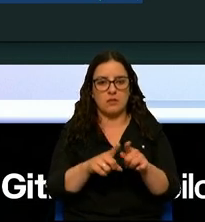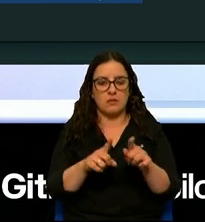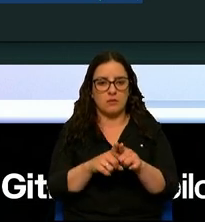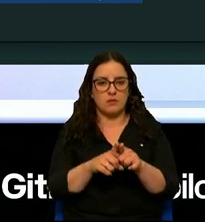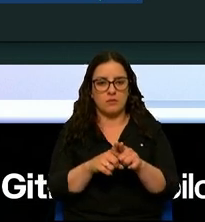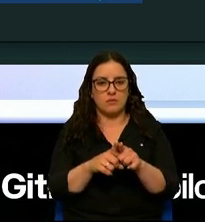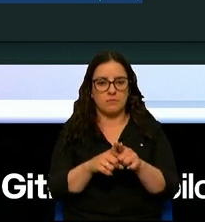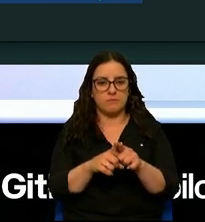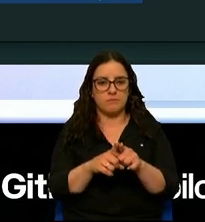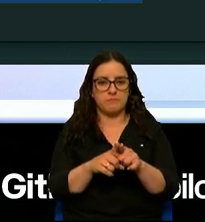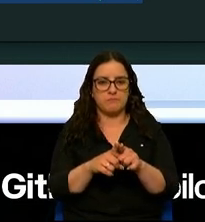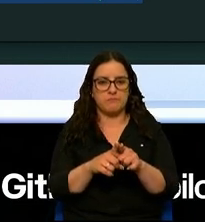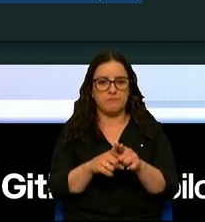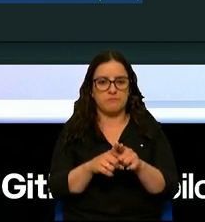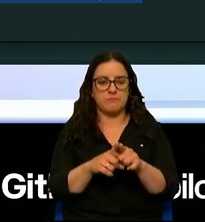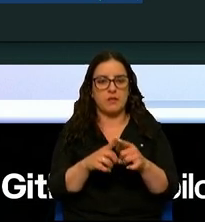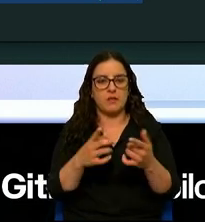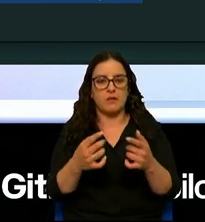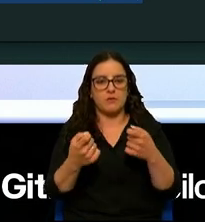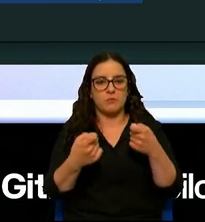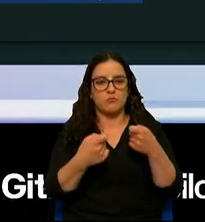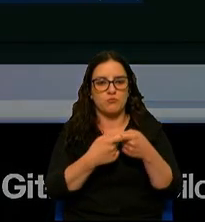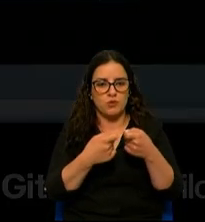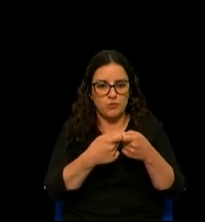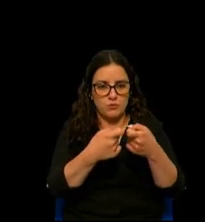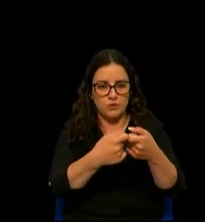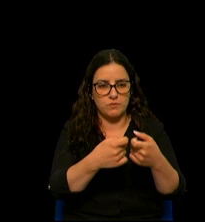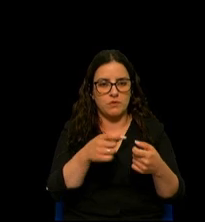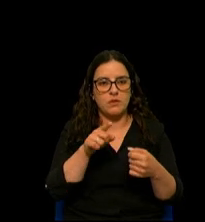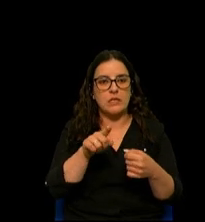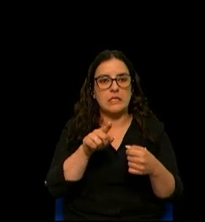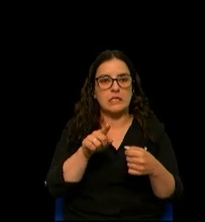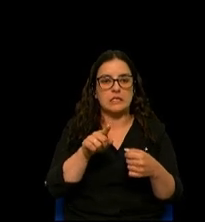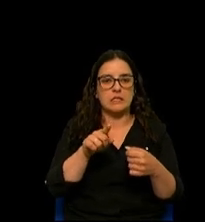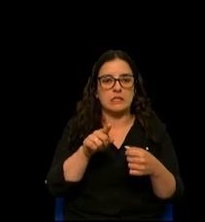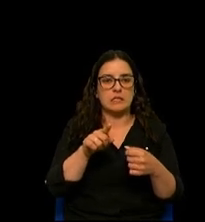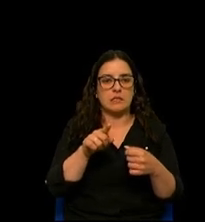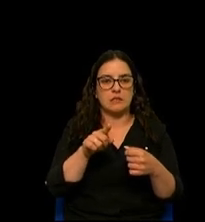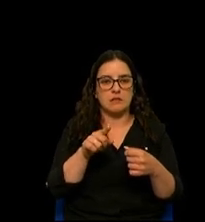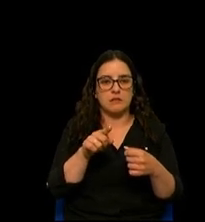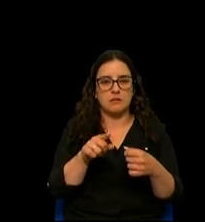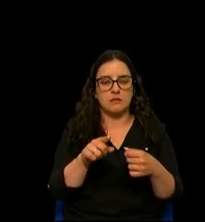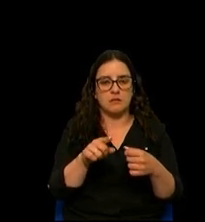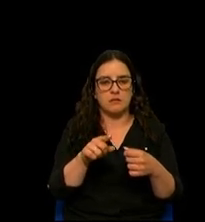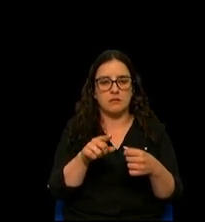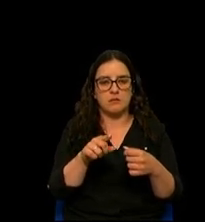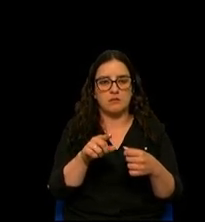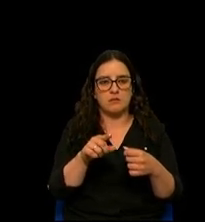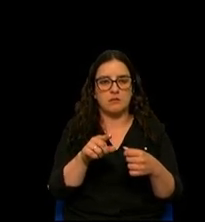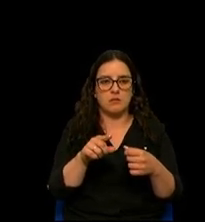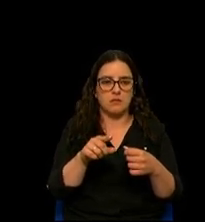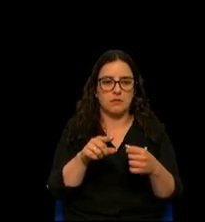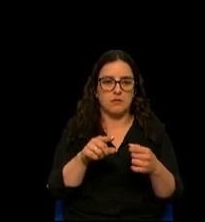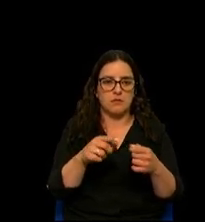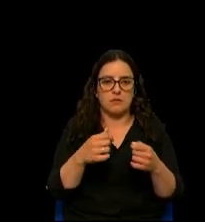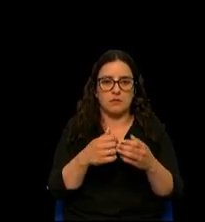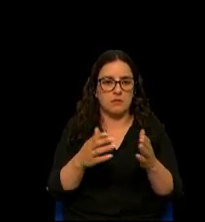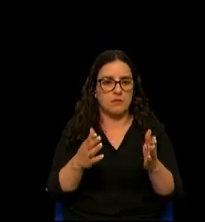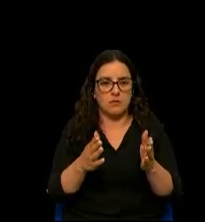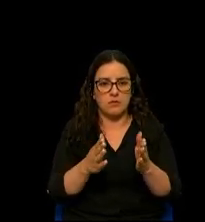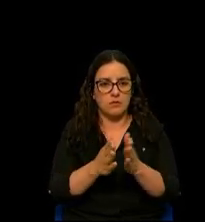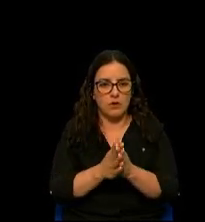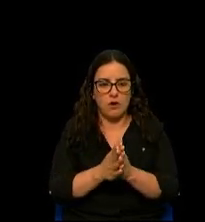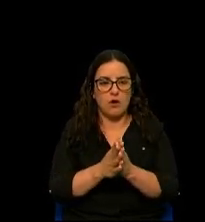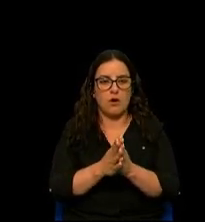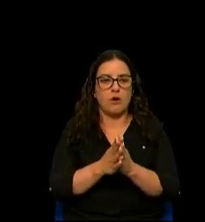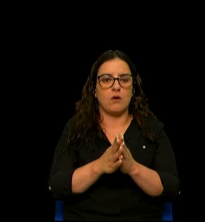of delivery. So at the end, what this can enable is you really step back from all the buzz, from all the noise